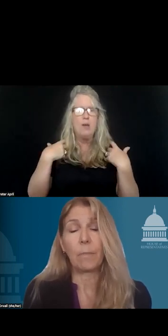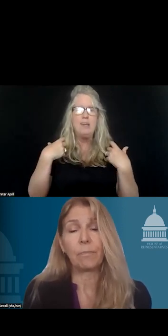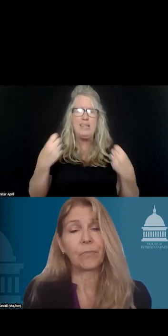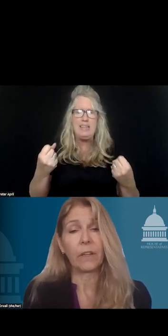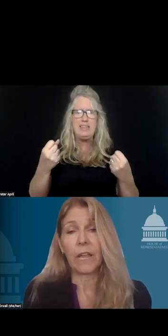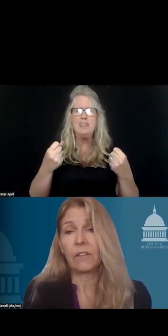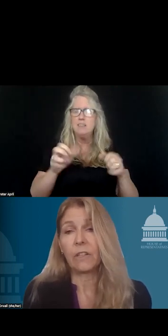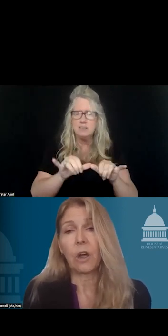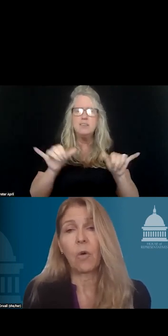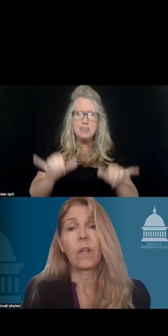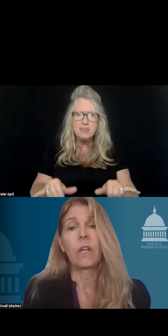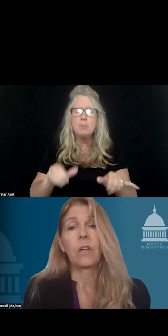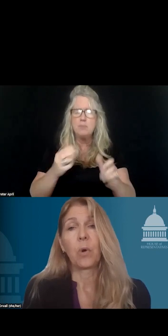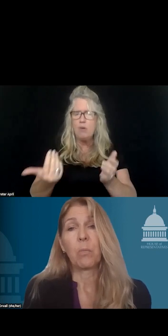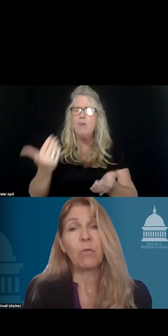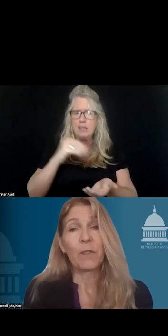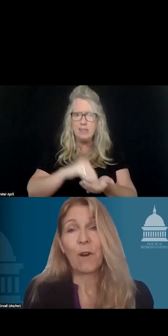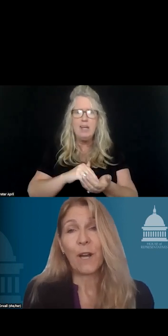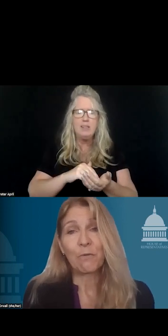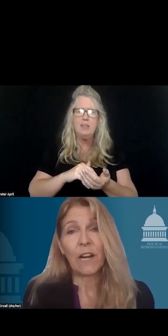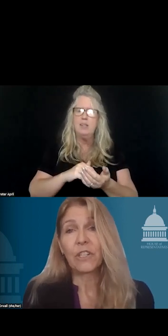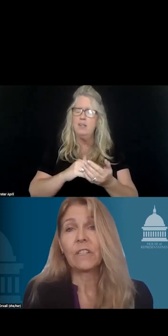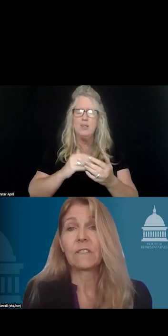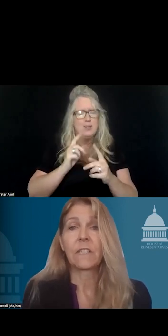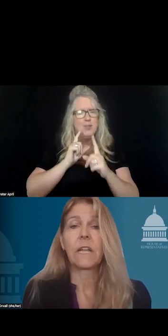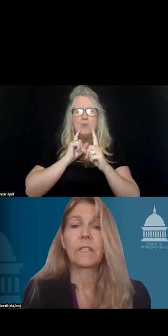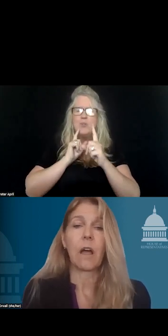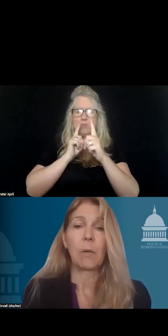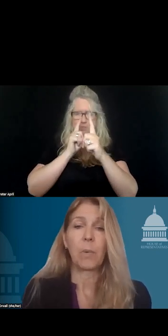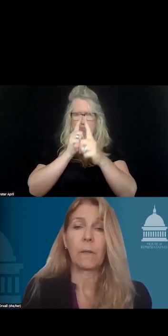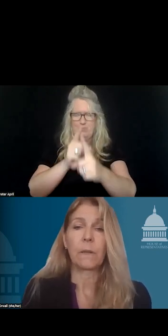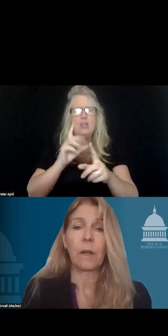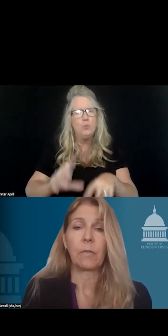so, again, you know, we're moving in the right direction.